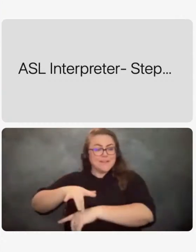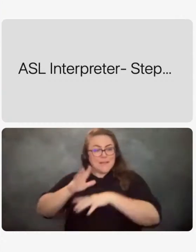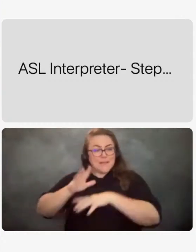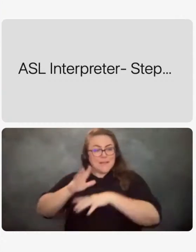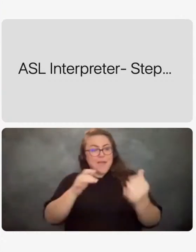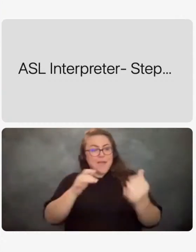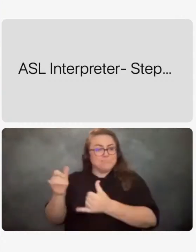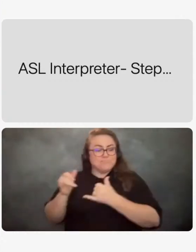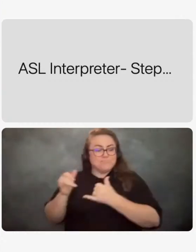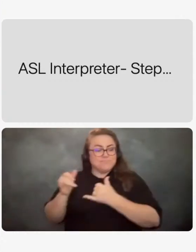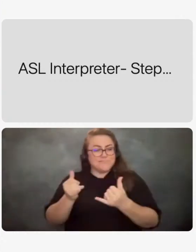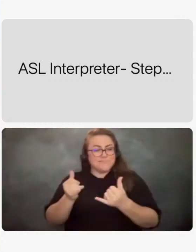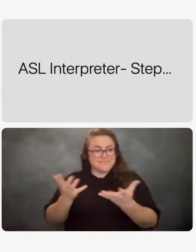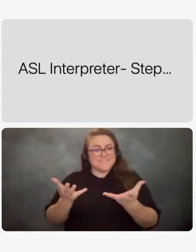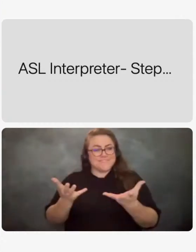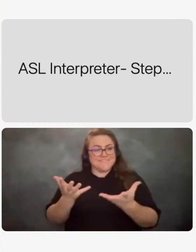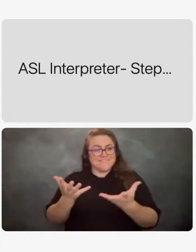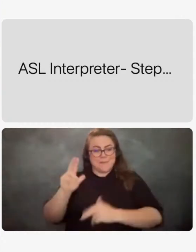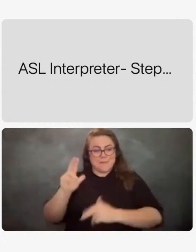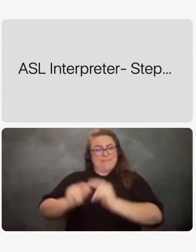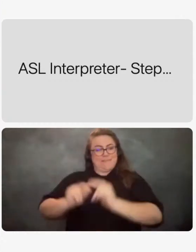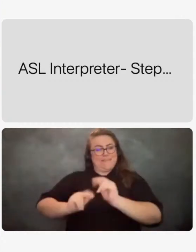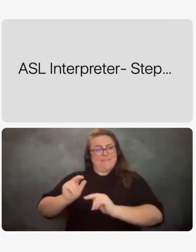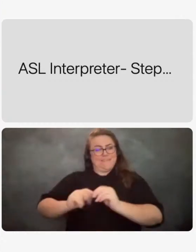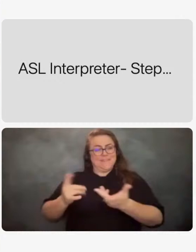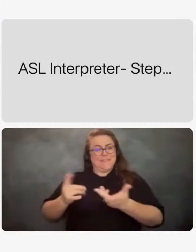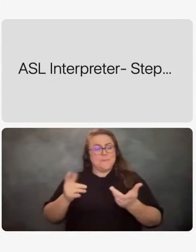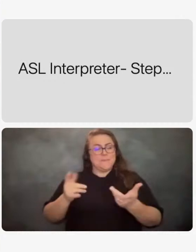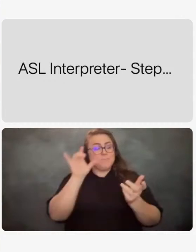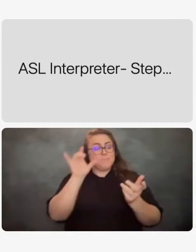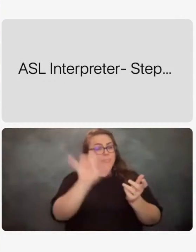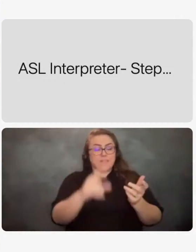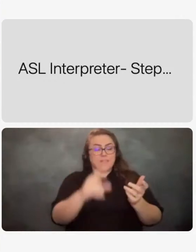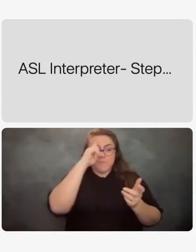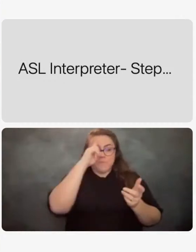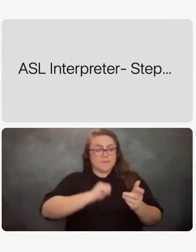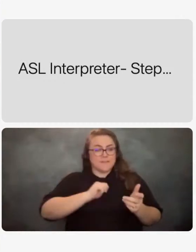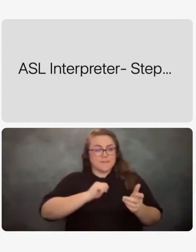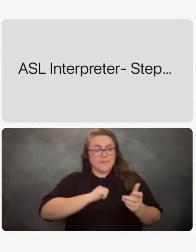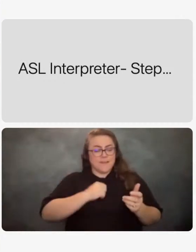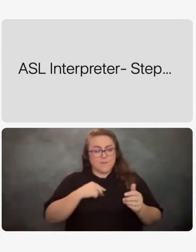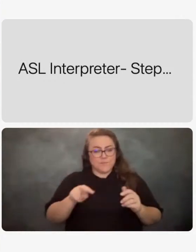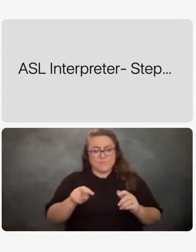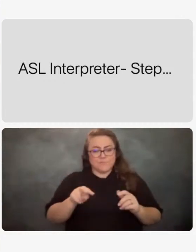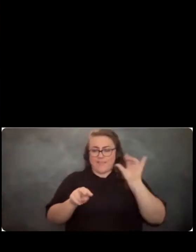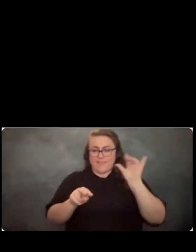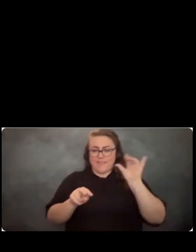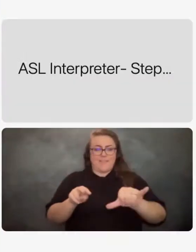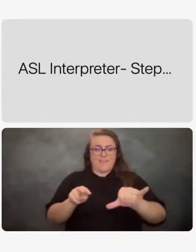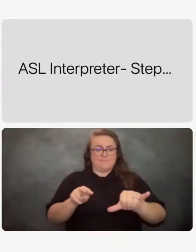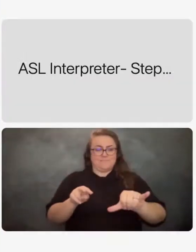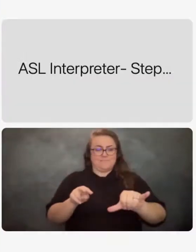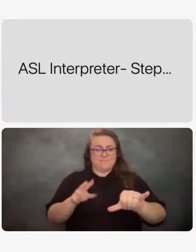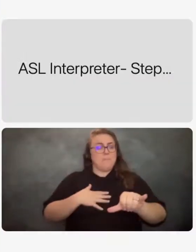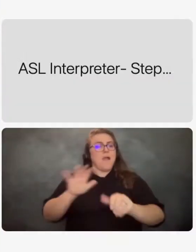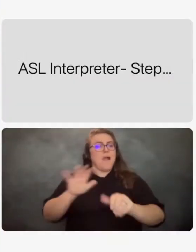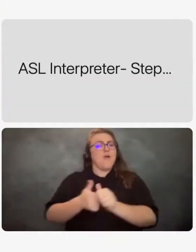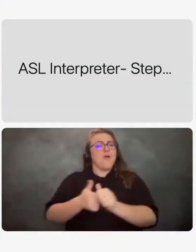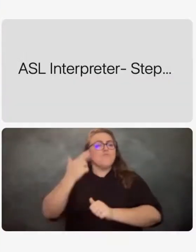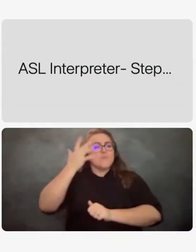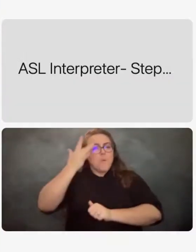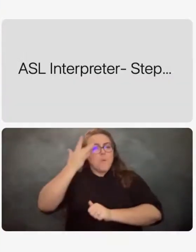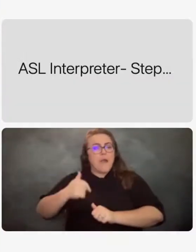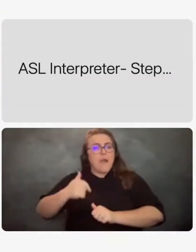structure. And I think that to me, it shows why we do what we do. And this is something that inspires me